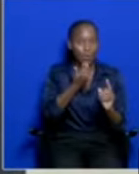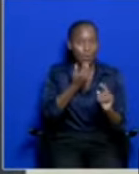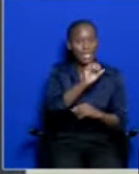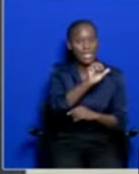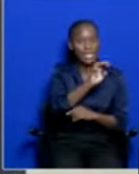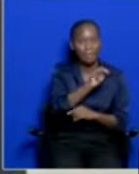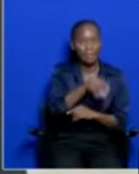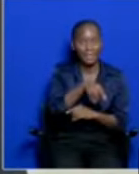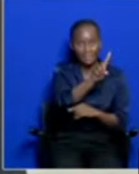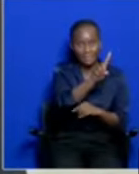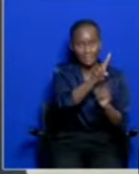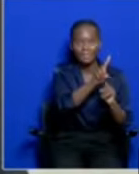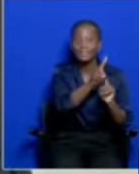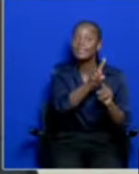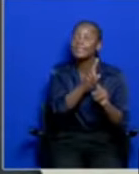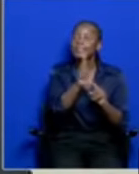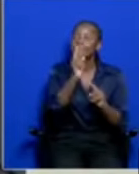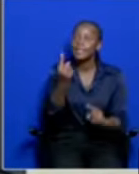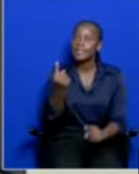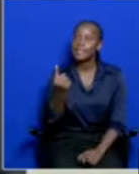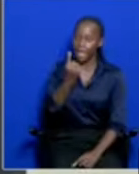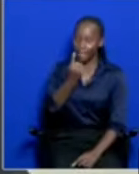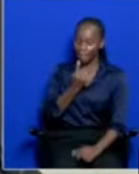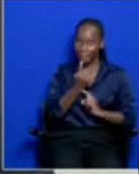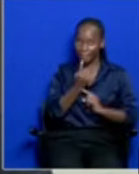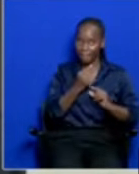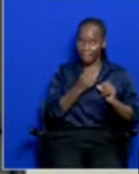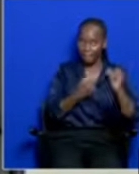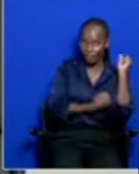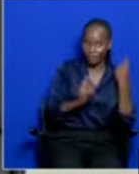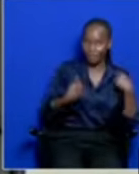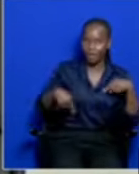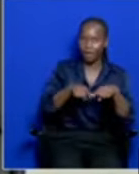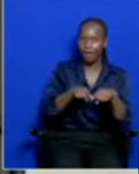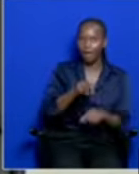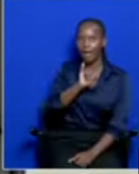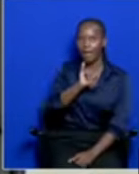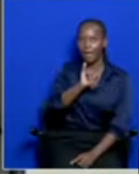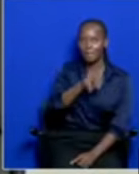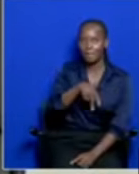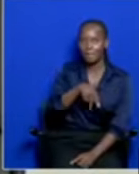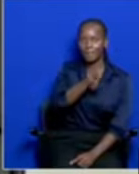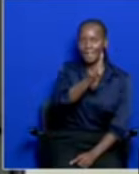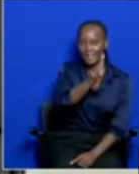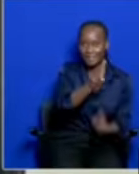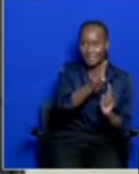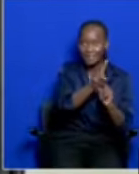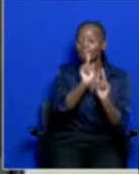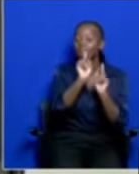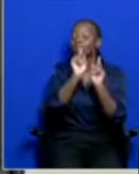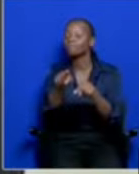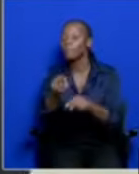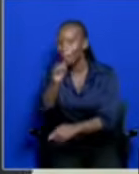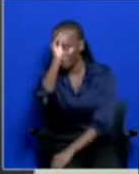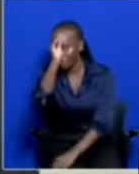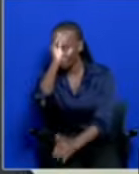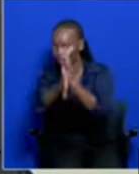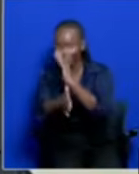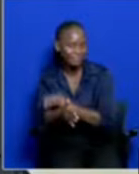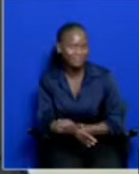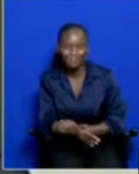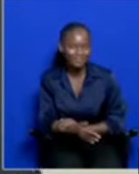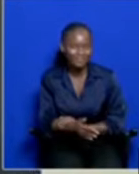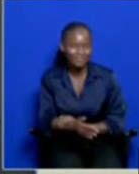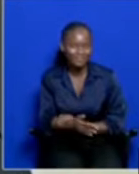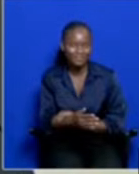IPID, and they didn't went to the police straight to complain. EMPD came